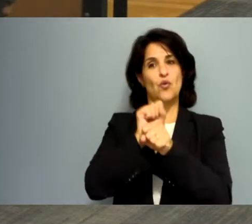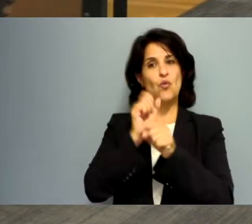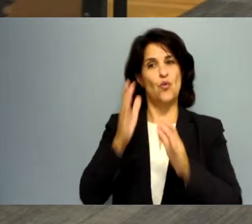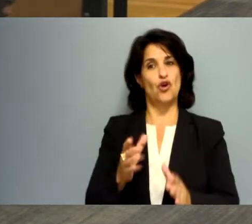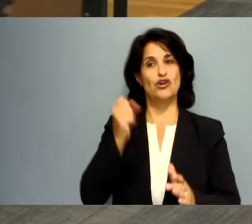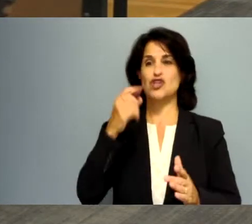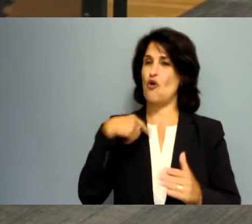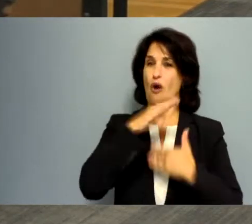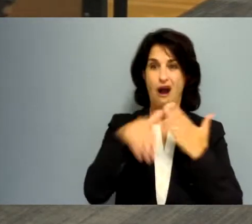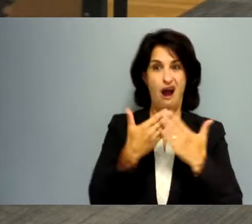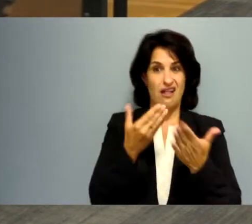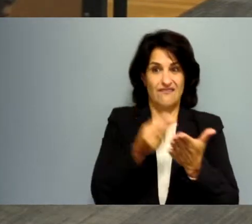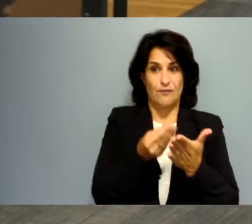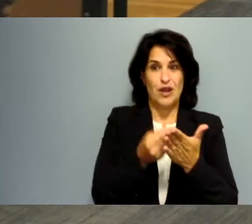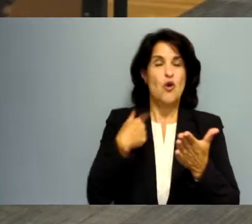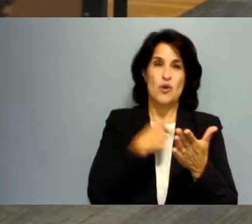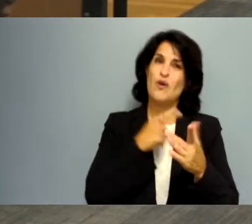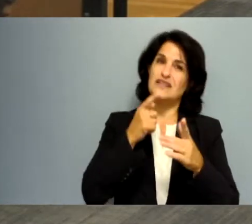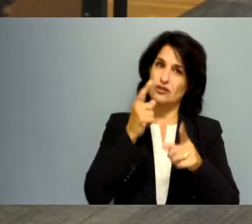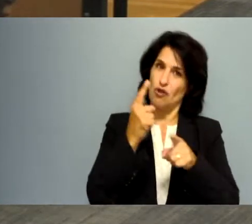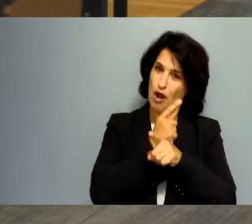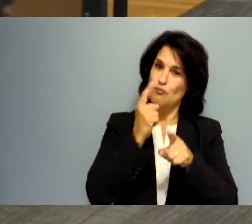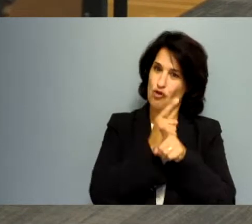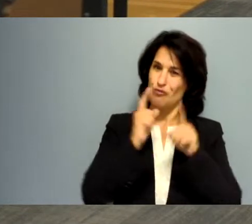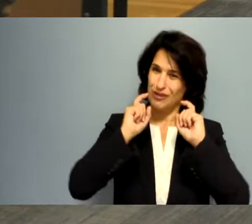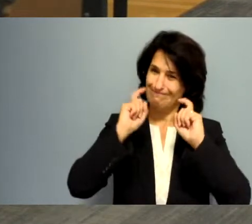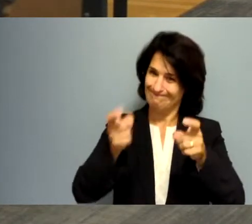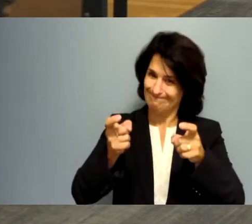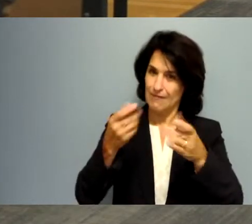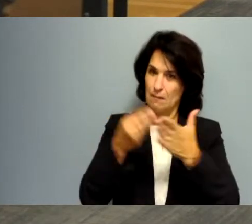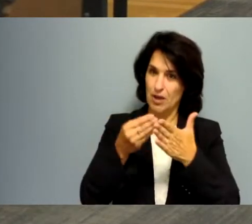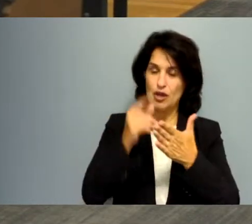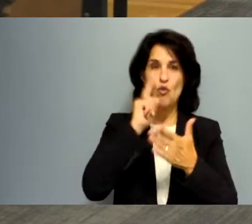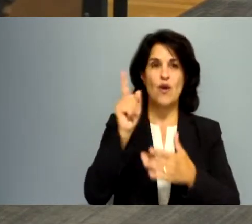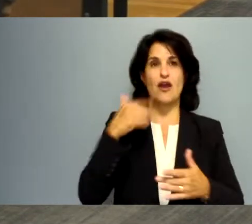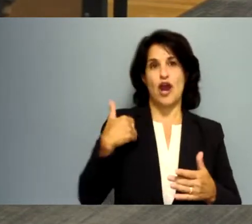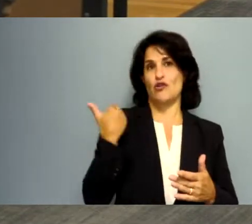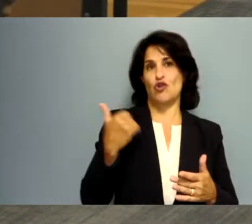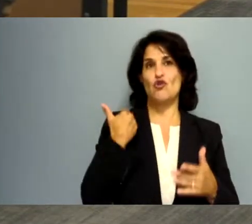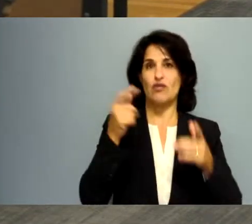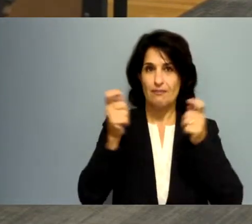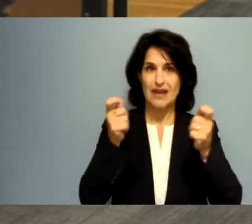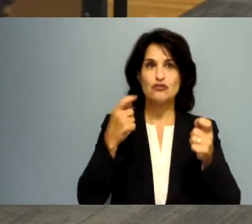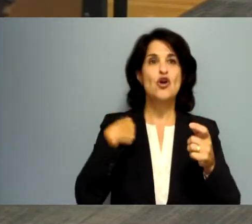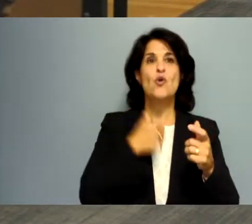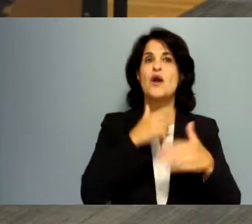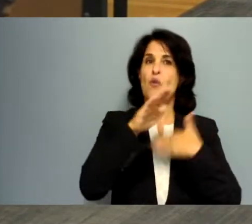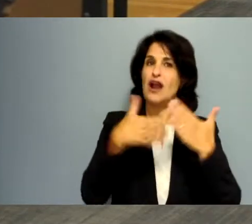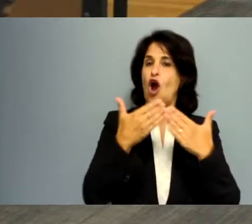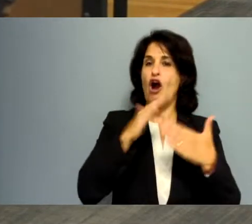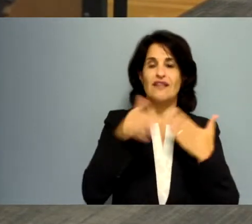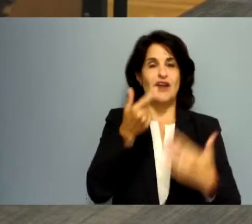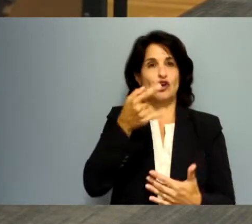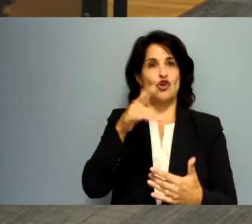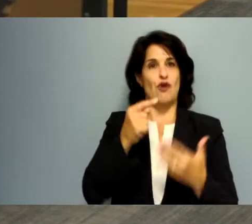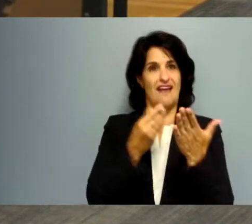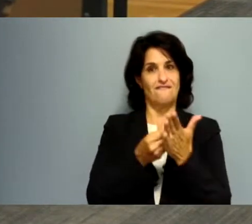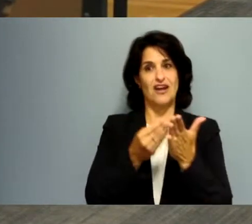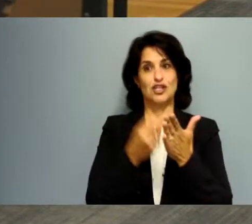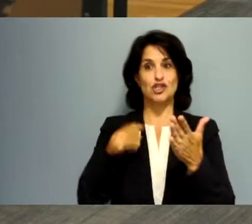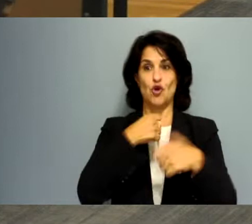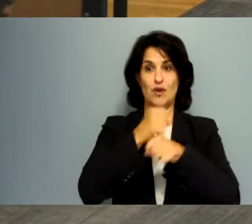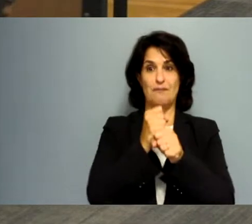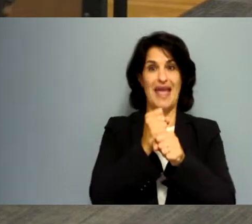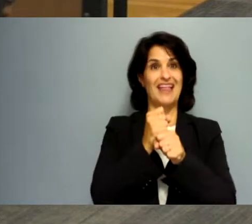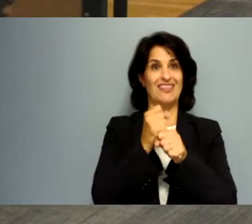to appropriately compensate our youth manager. We want to streamline all of our grant funding, and so we created this position